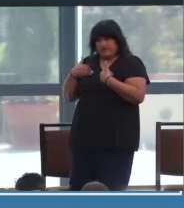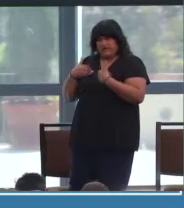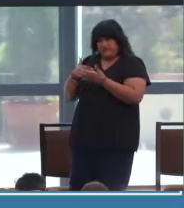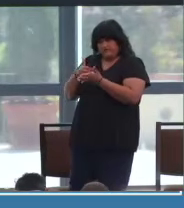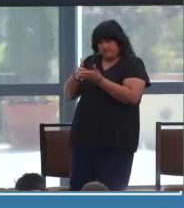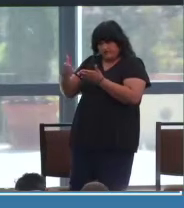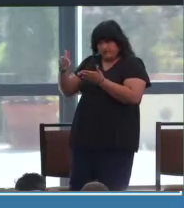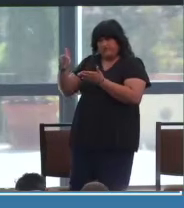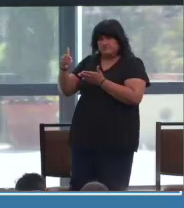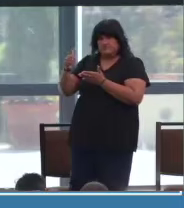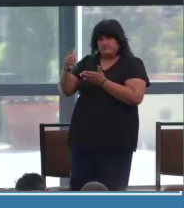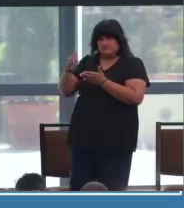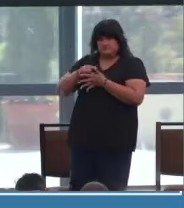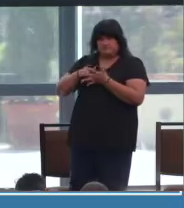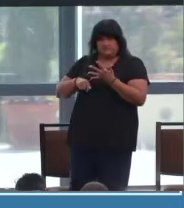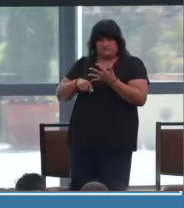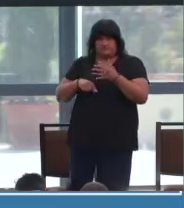is on methotrexate or Plaquenil?